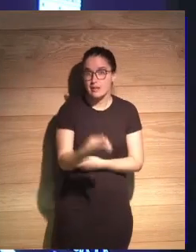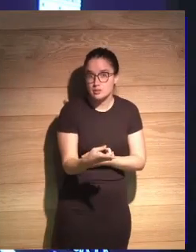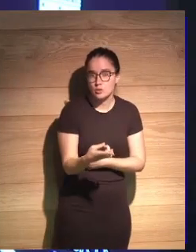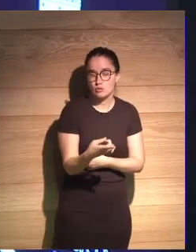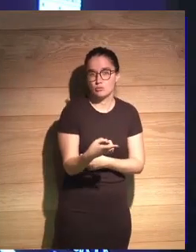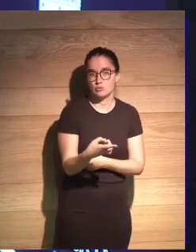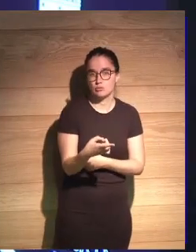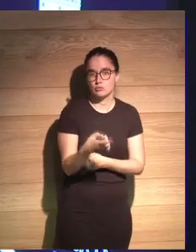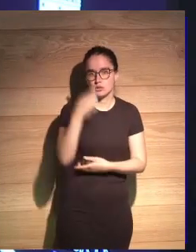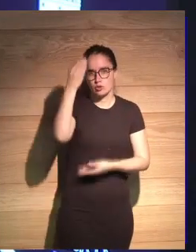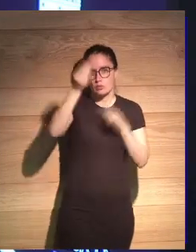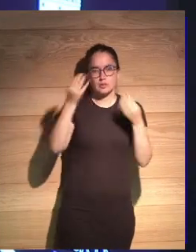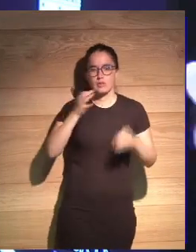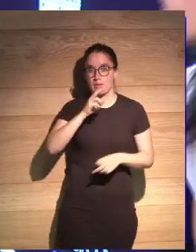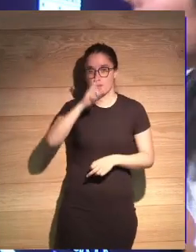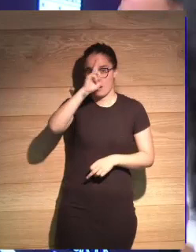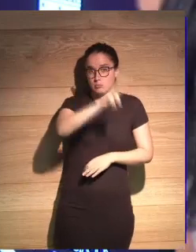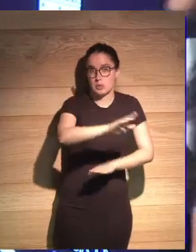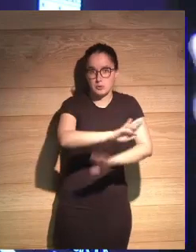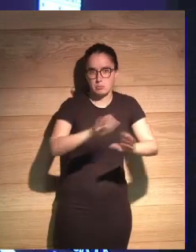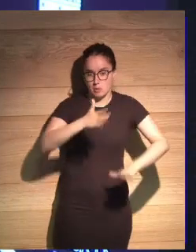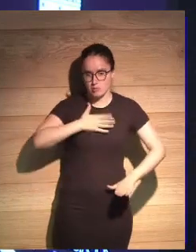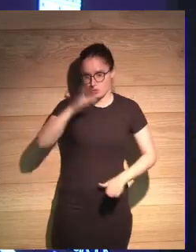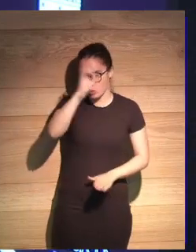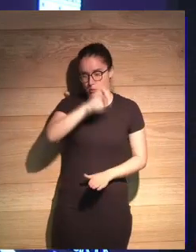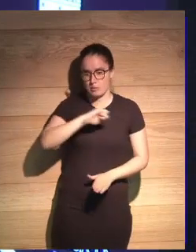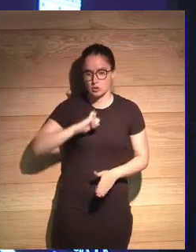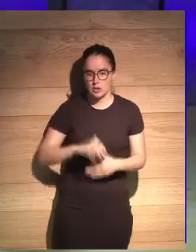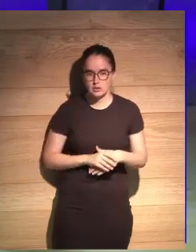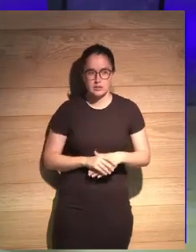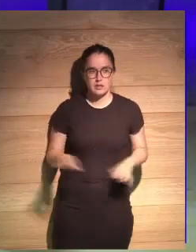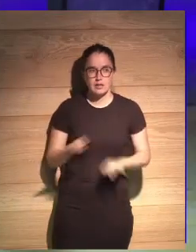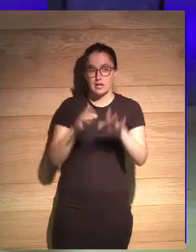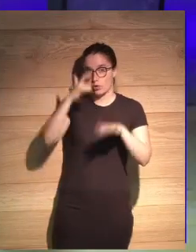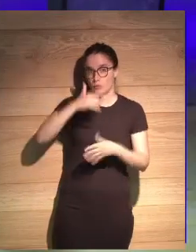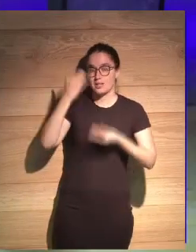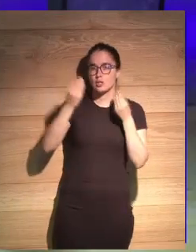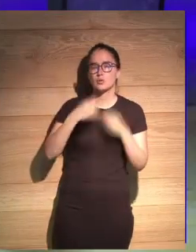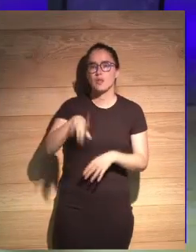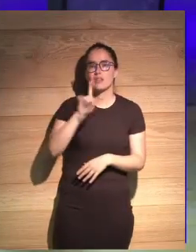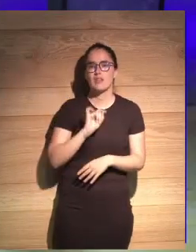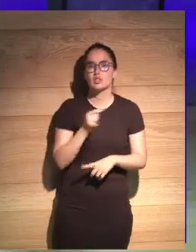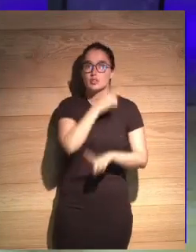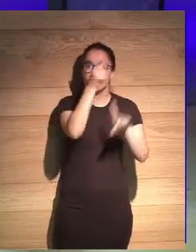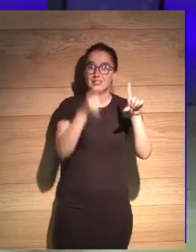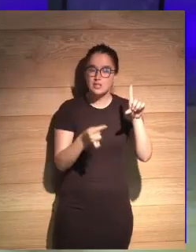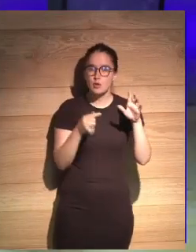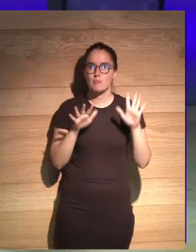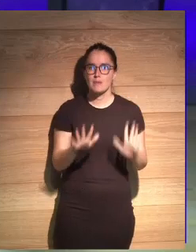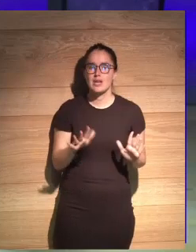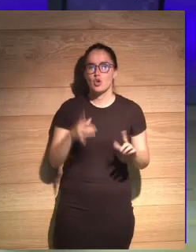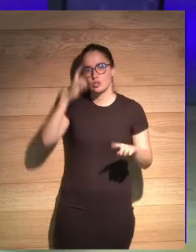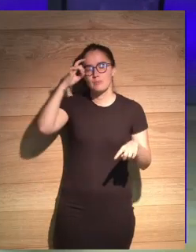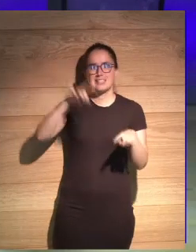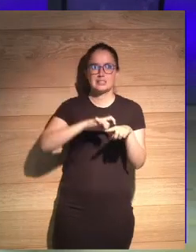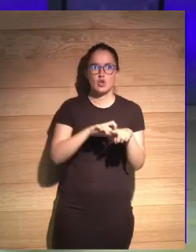because if they think that this message is what they want to keep, they're free to do so, even if they're not comprehensive games from